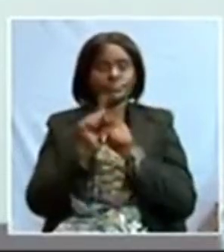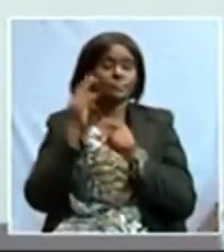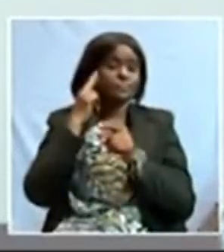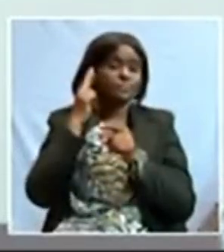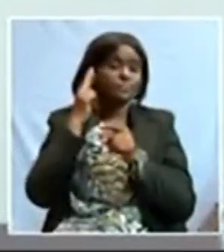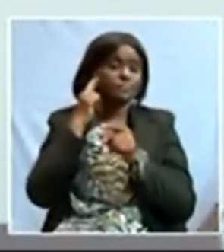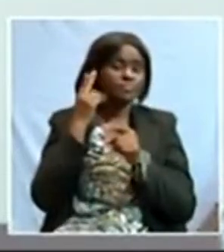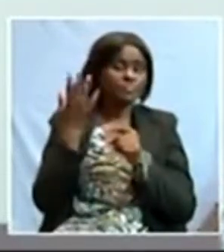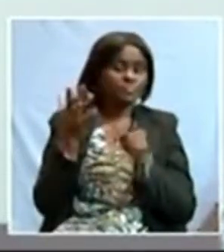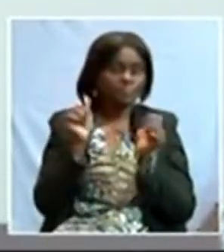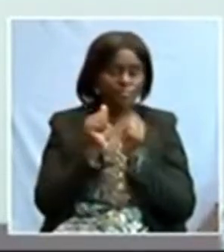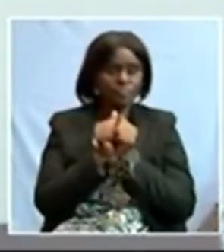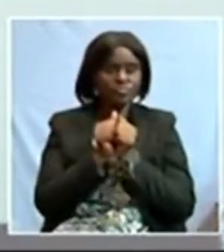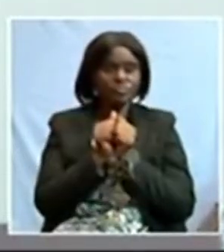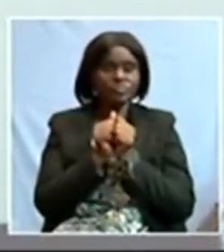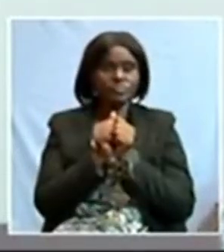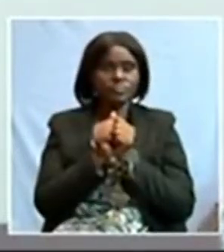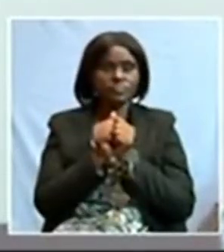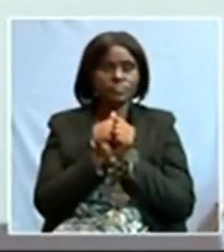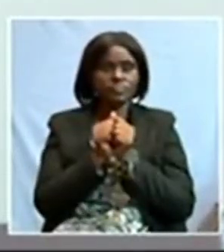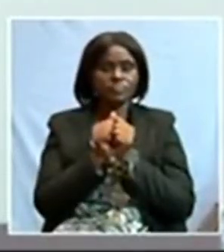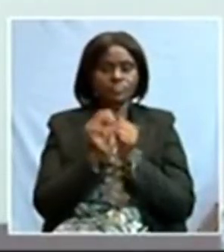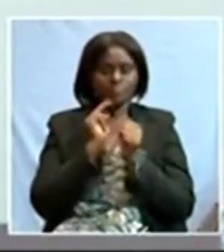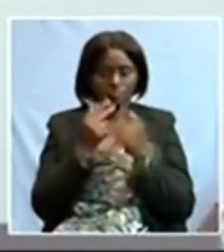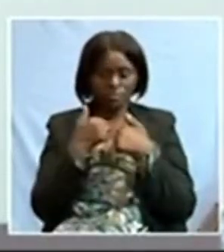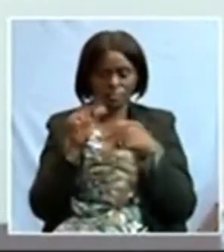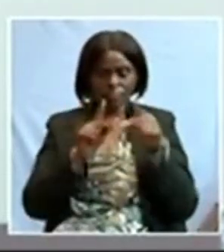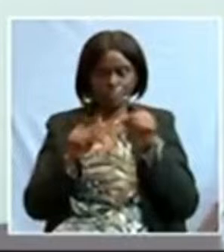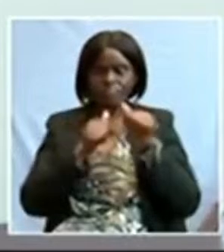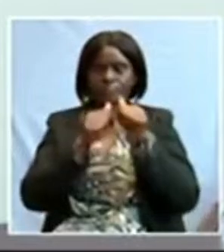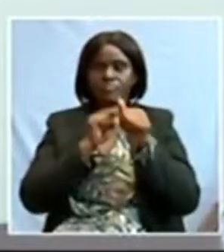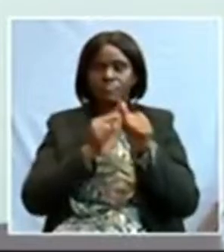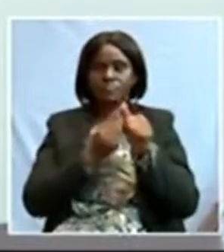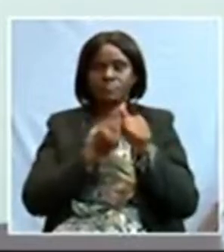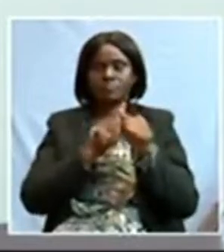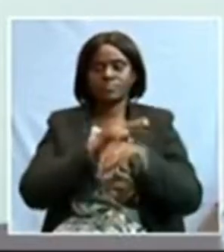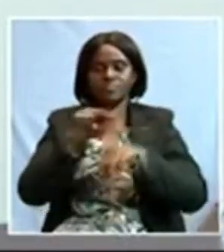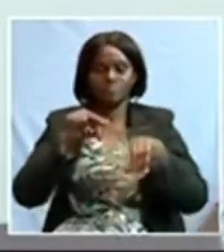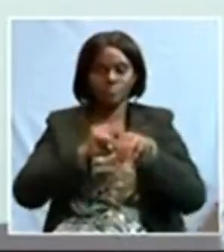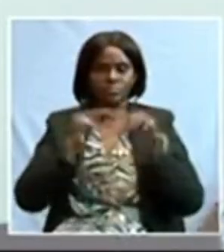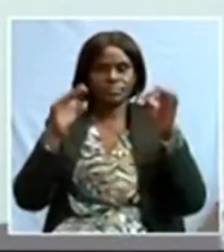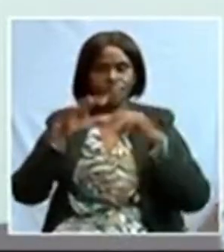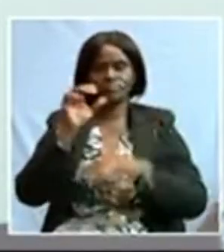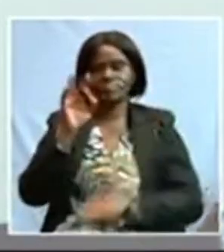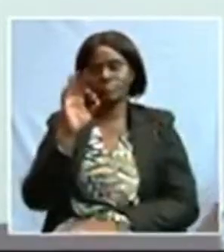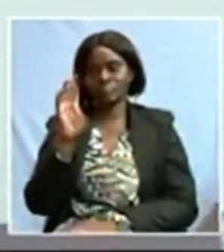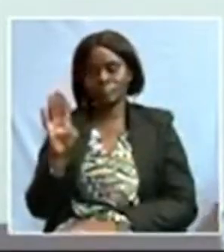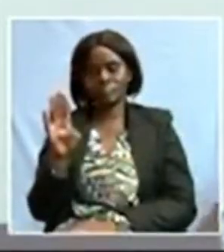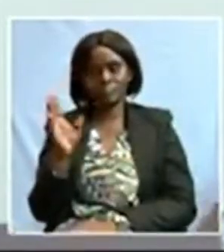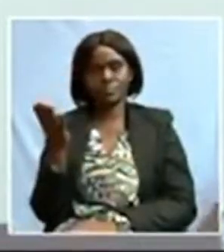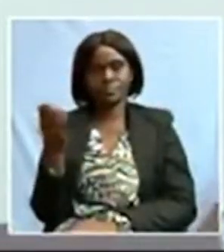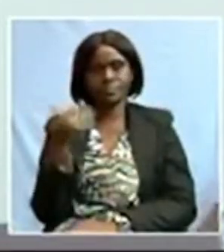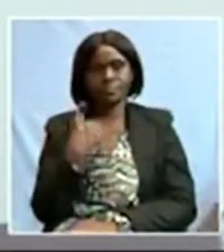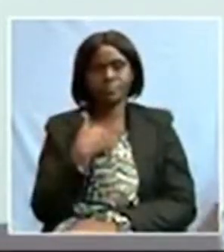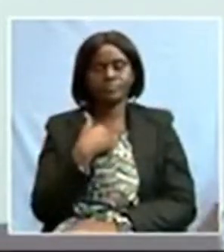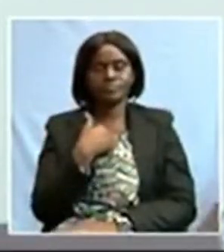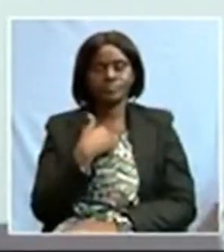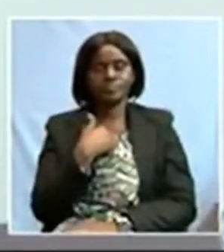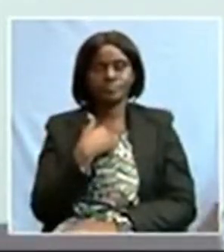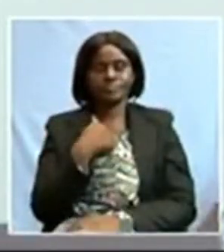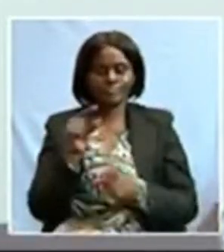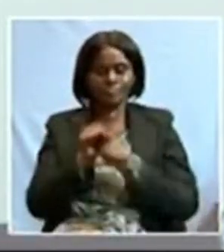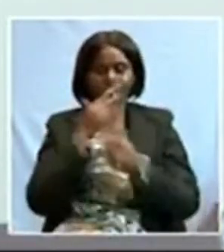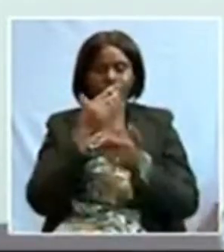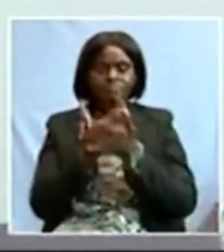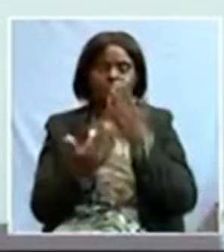radio, as well as we have people following us on the National Assembly Facebook page. And